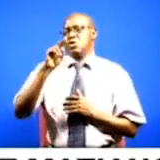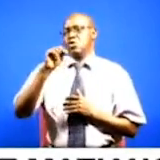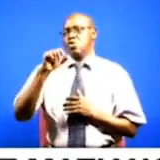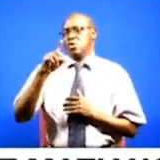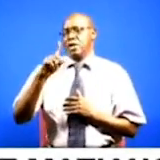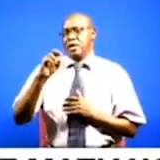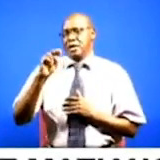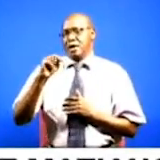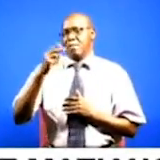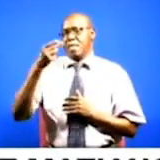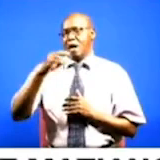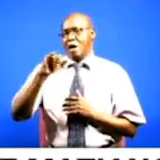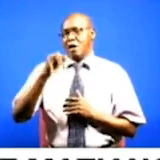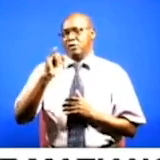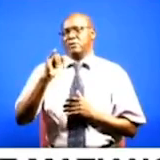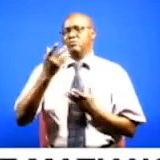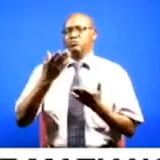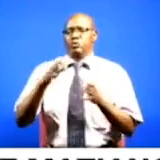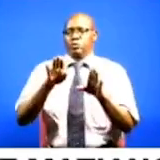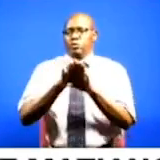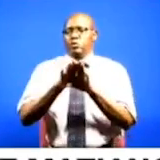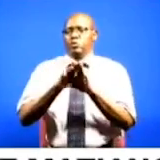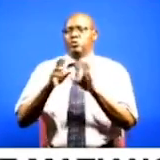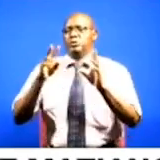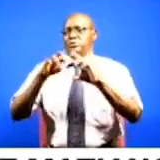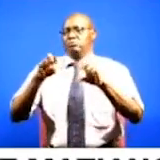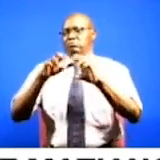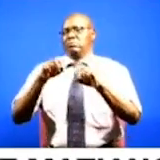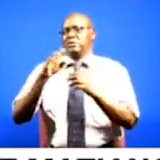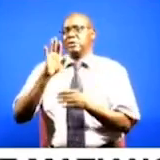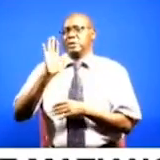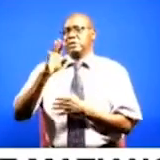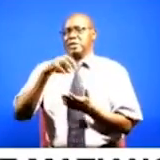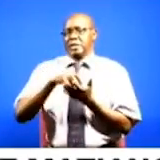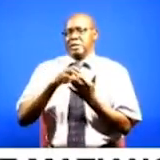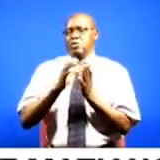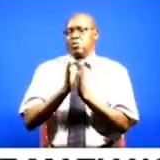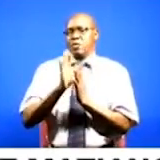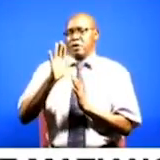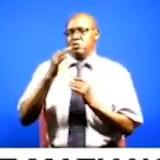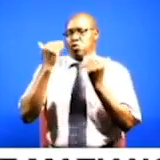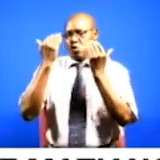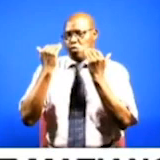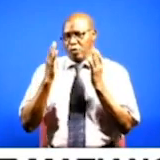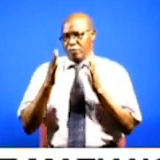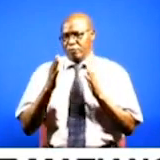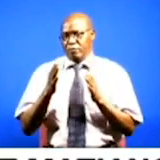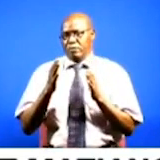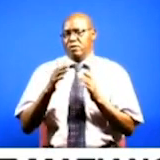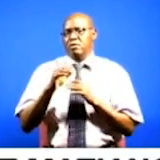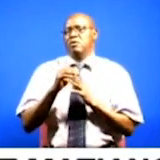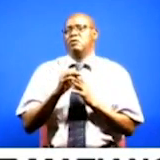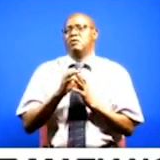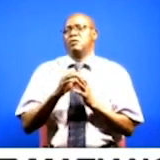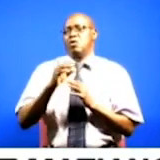Directorate of Criminal Investigations to close the inquiry into the case against him and his lawyer, Danstan Omari. In a press statement, the office